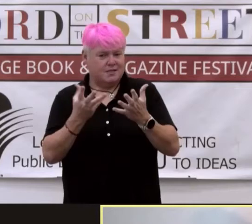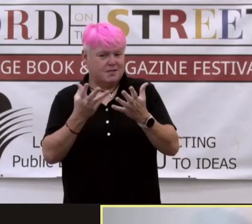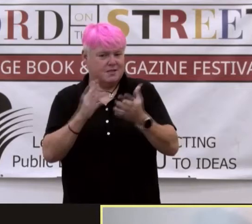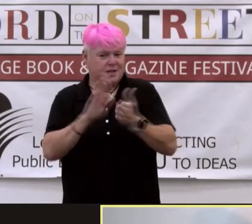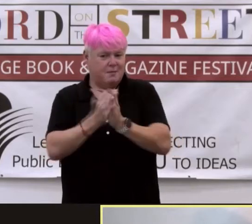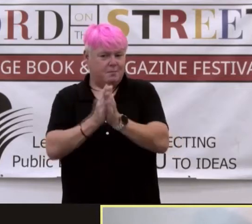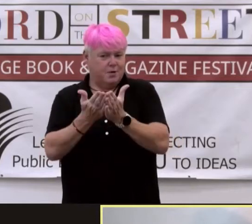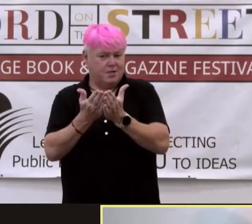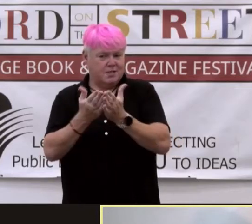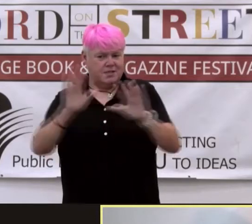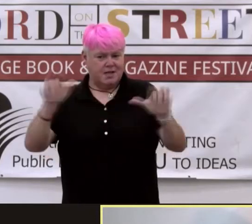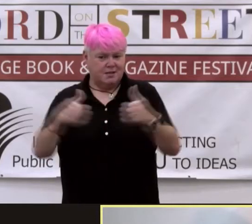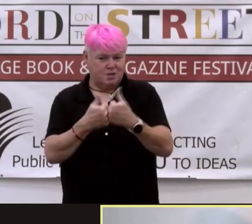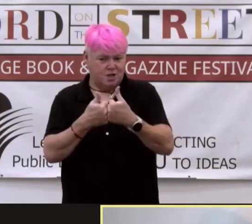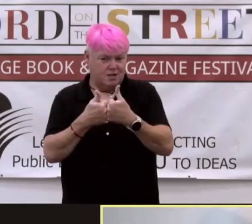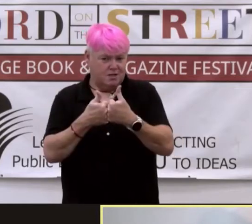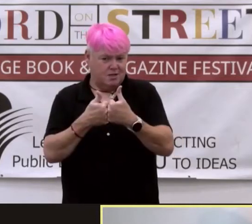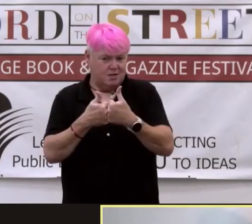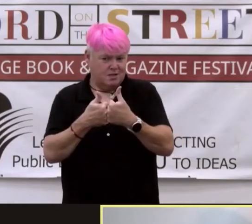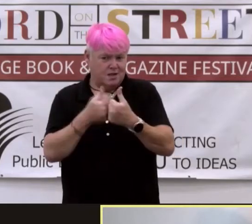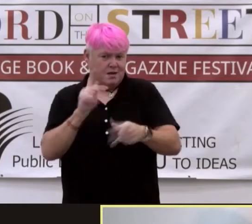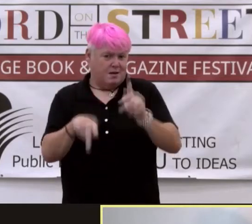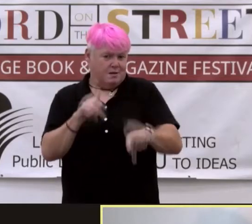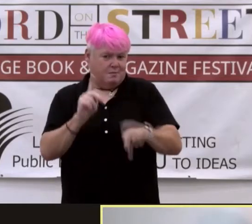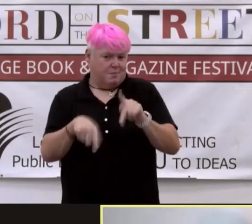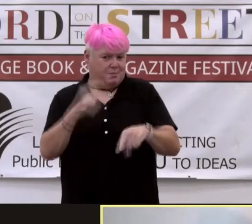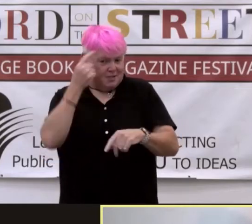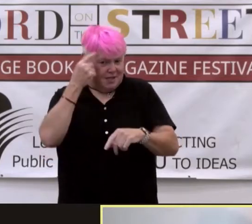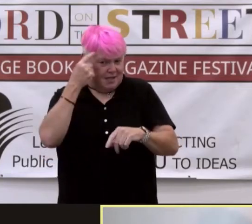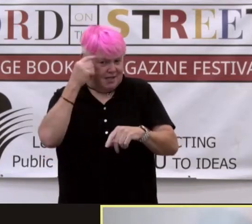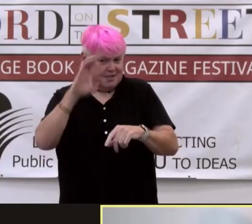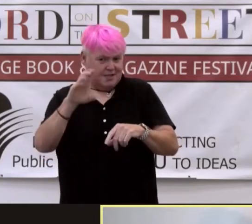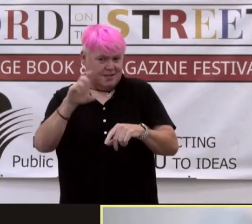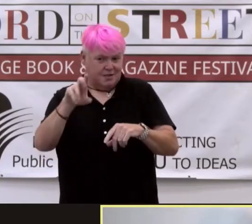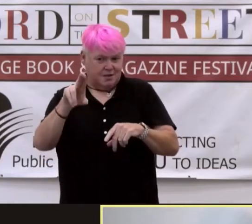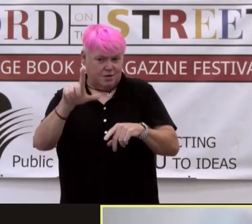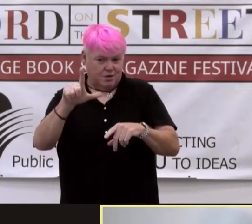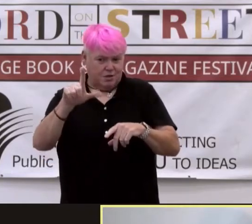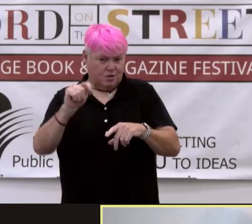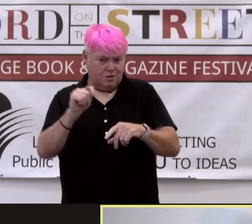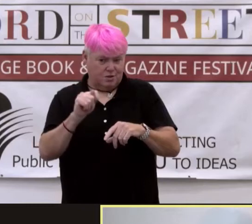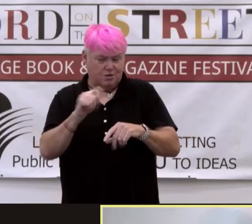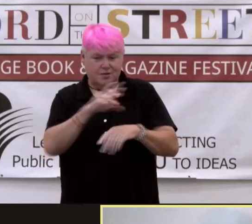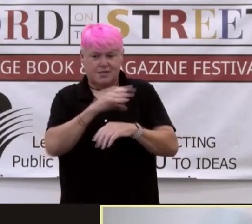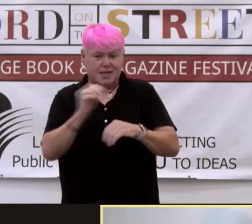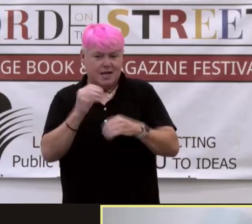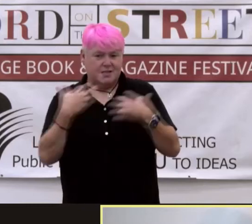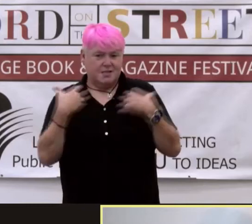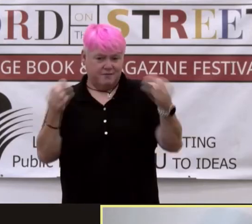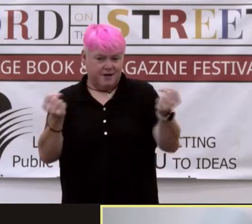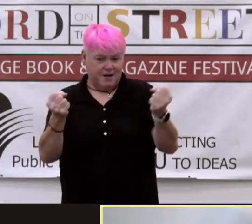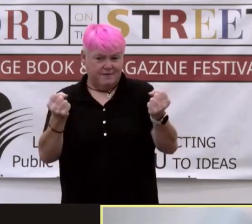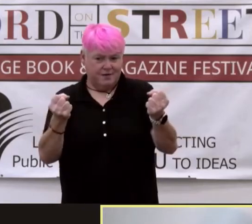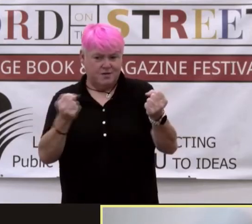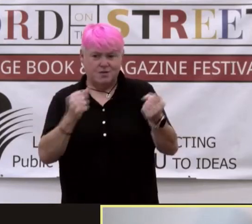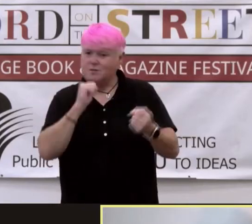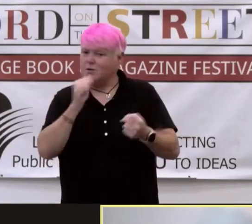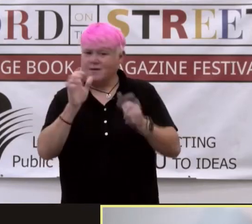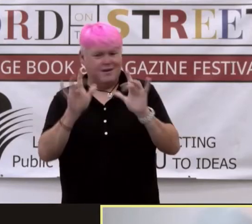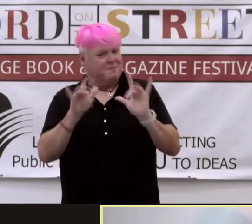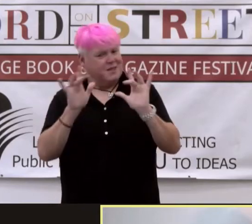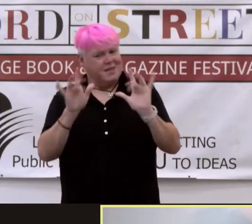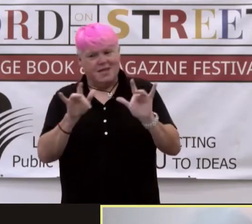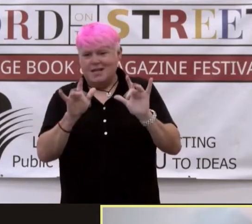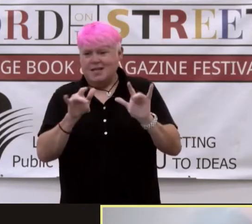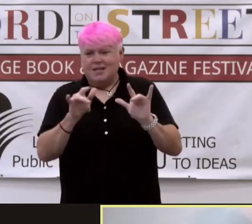challenge people's perceptions of cult victims and survivors. Like, we're not very empathetic to people who, seemingly walk into